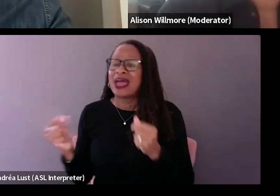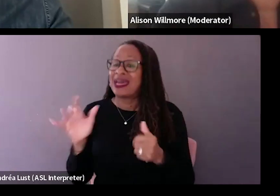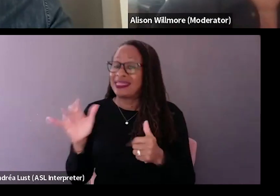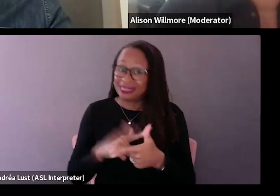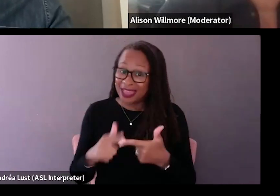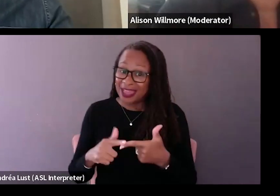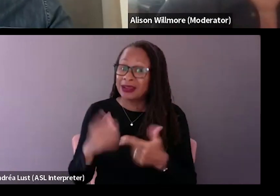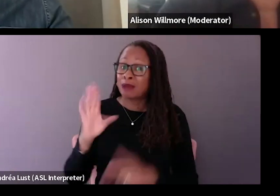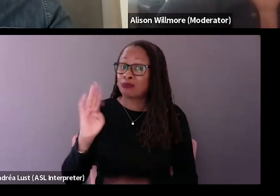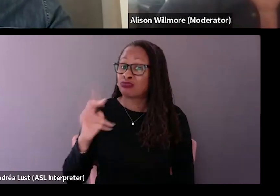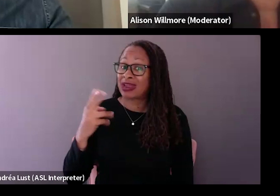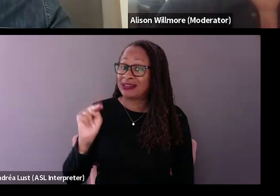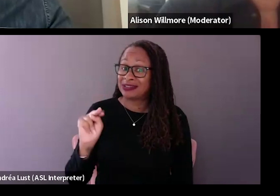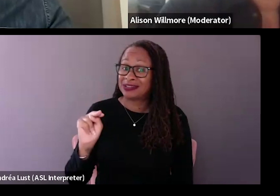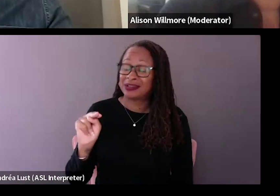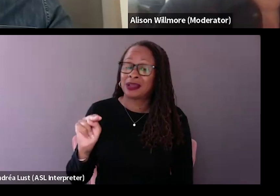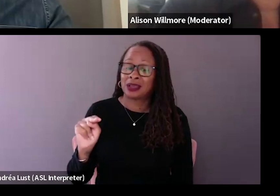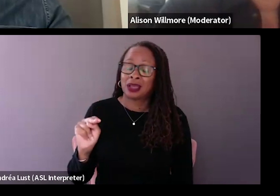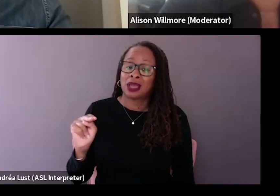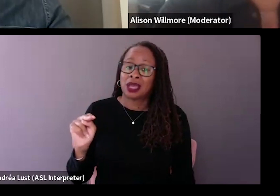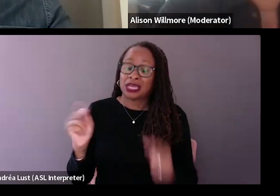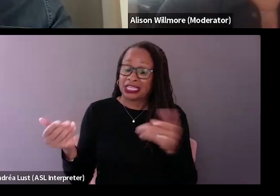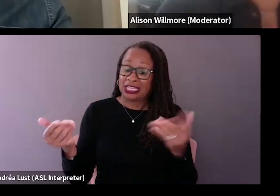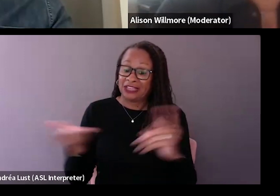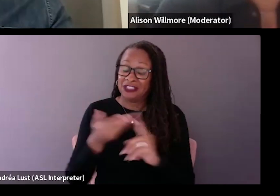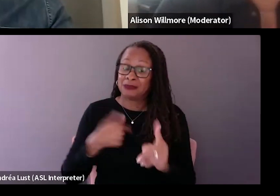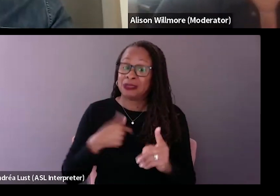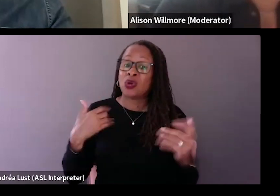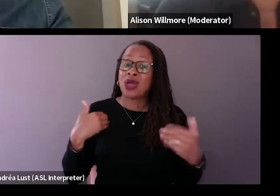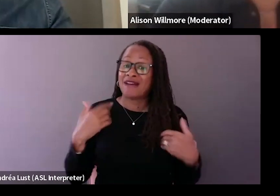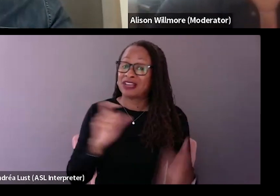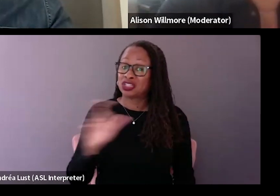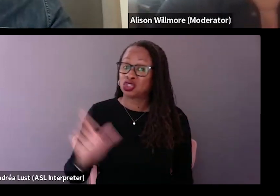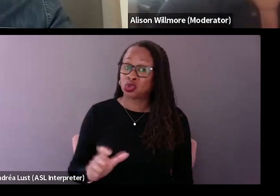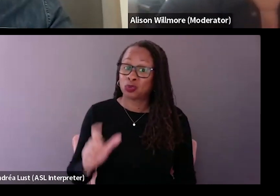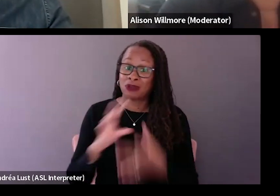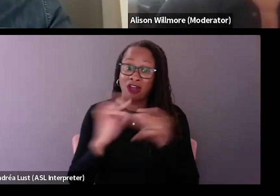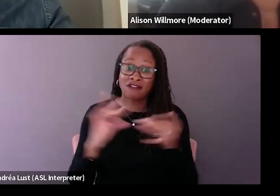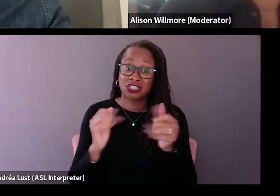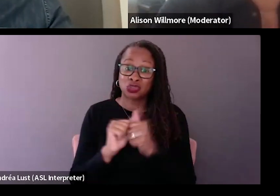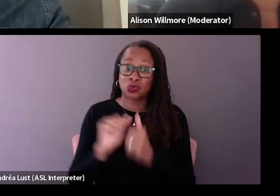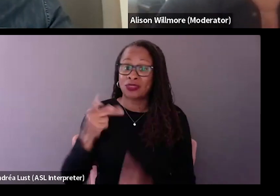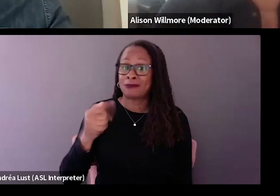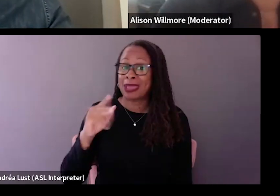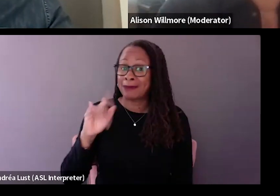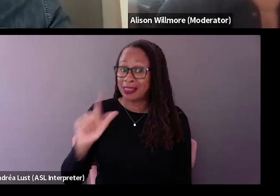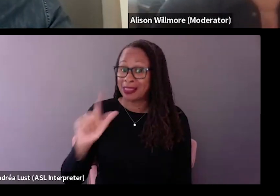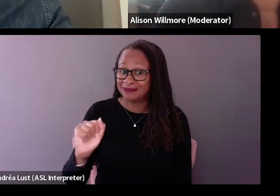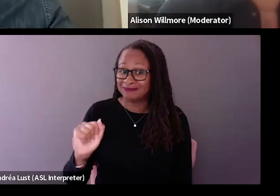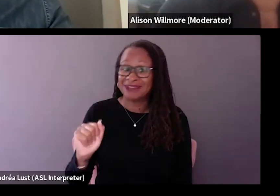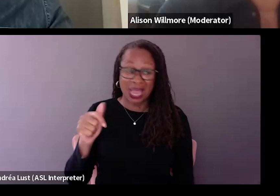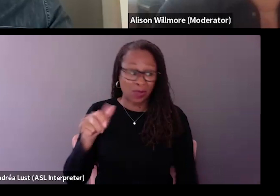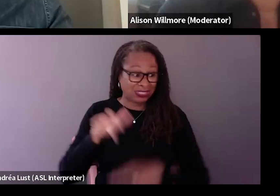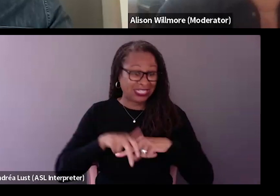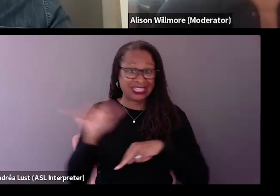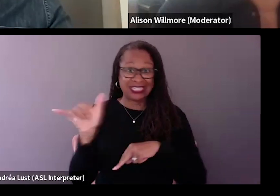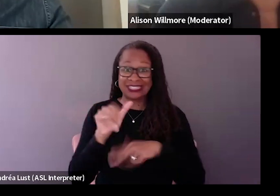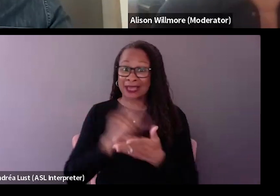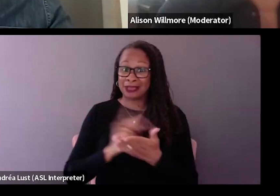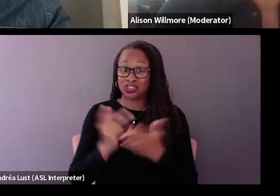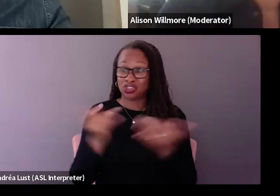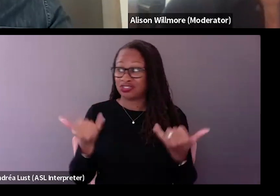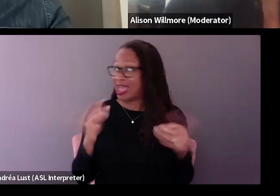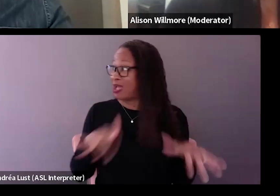I was in this very kitchen. And the next day, Pamela Anderson popped up in a little square in